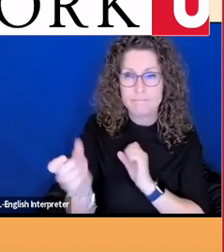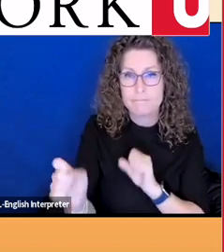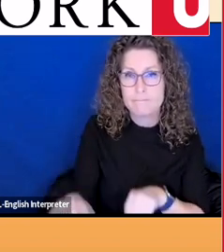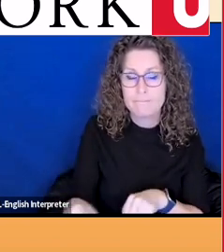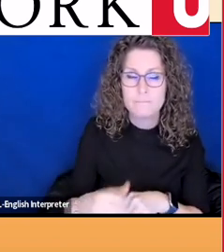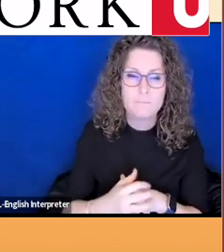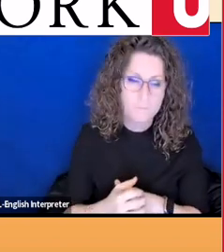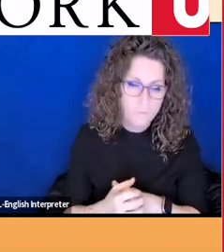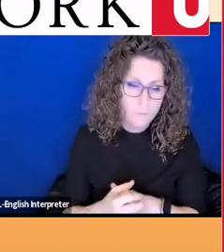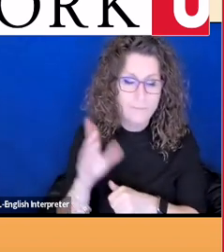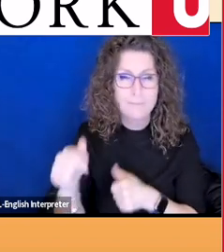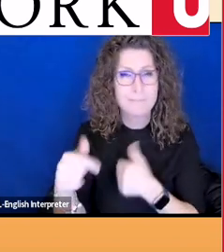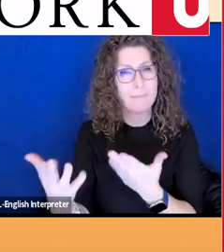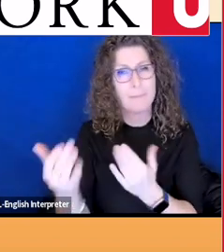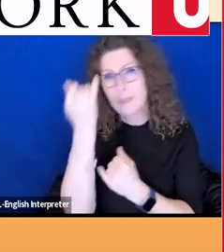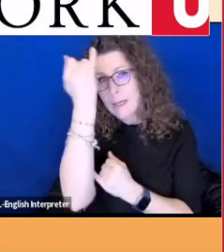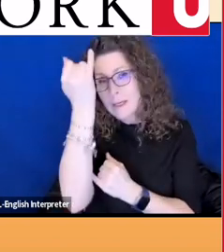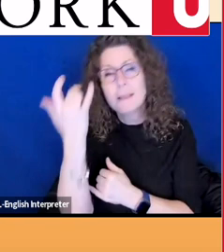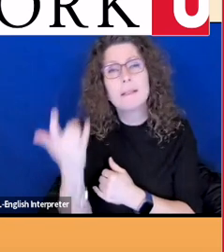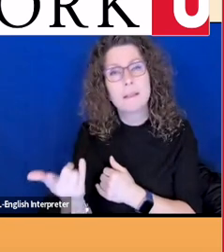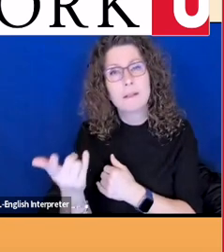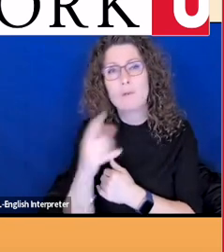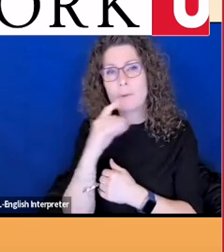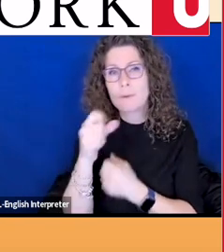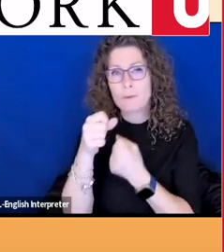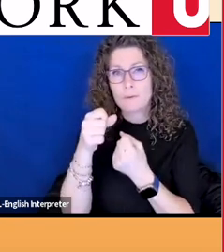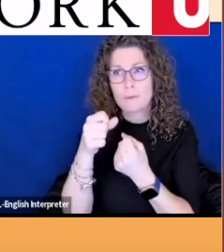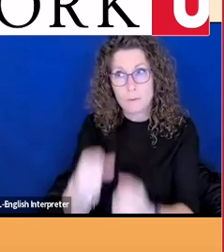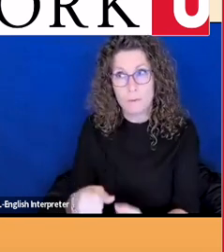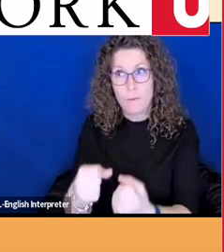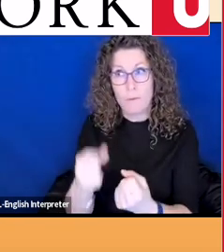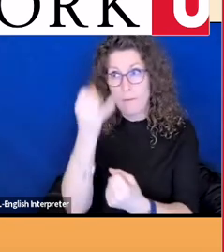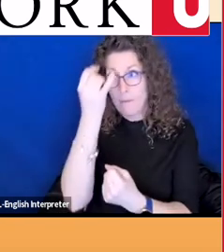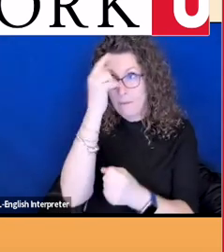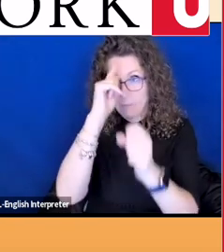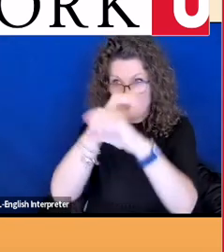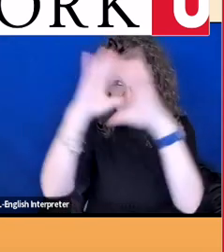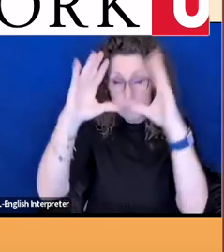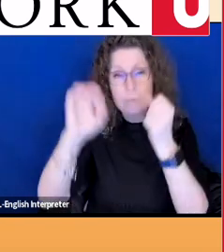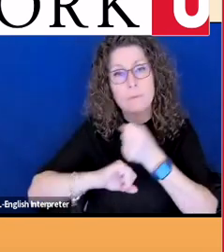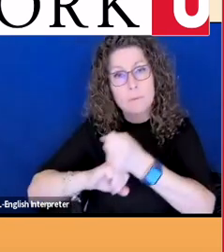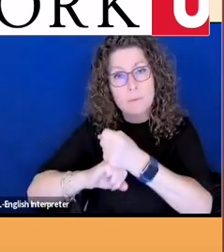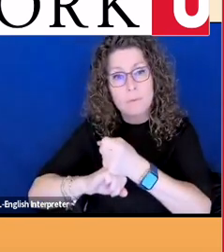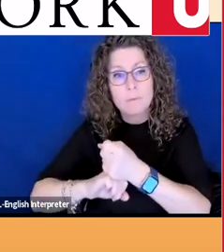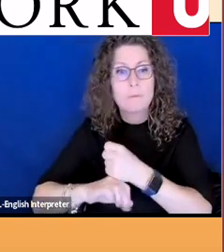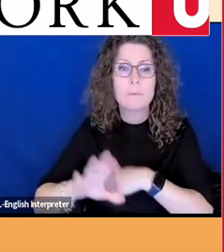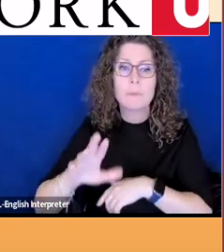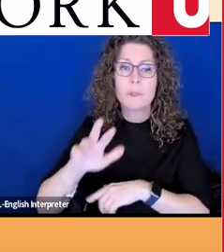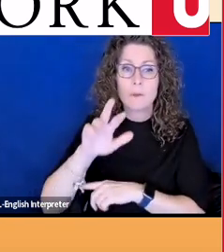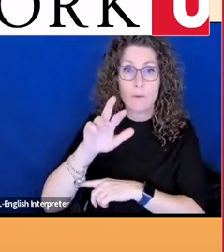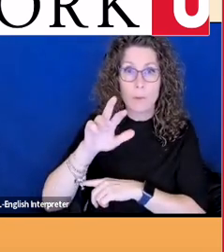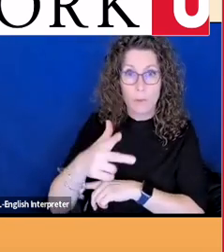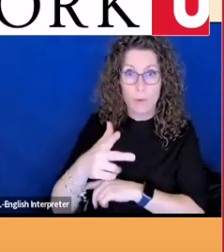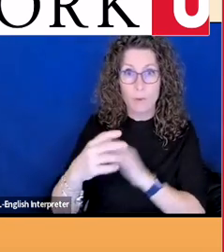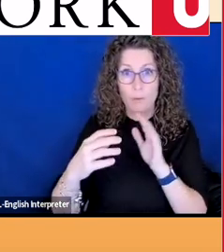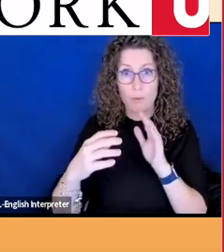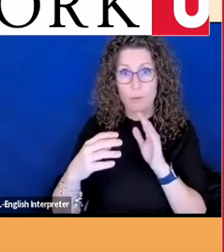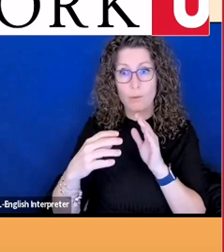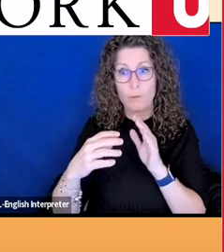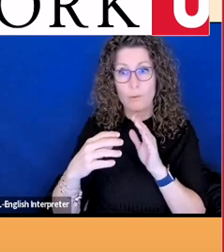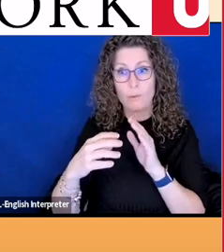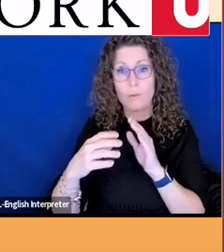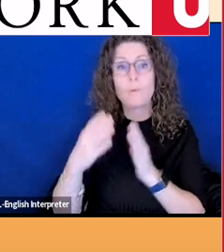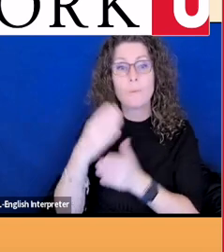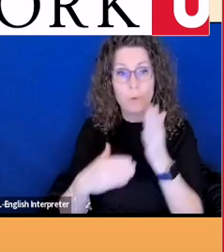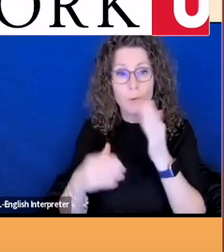an idealist rather than a concrete conception of solidarity, expressed in the third leg of the French Revolution's